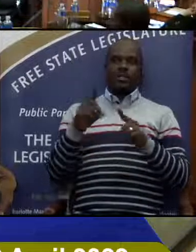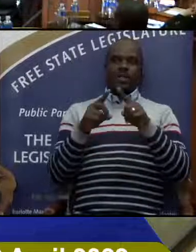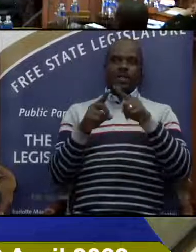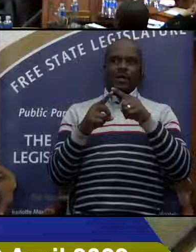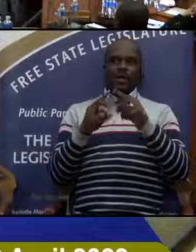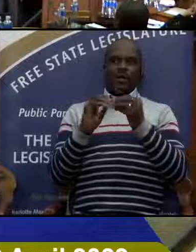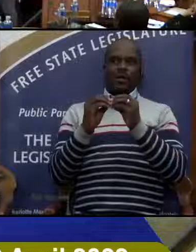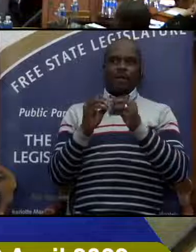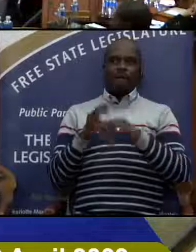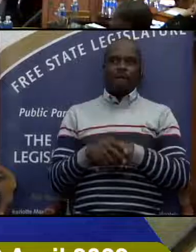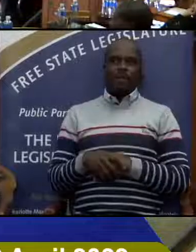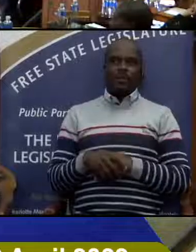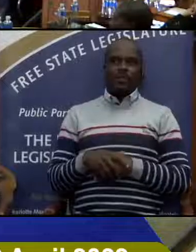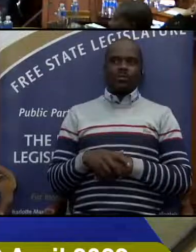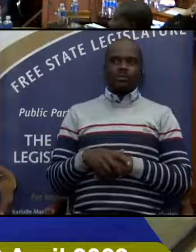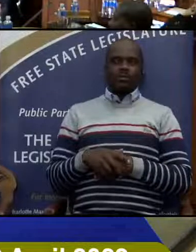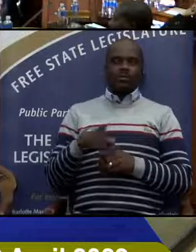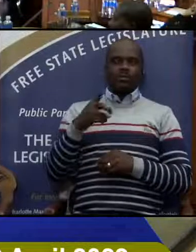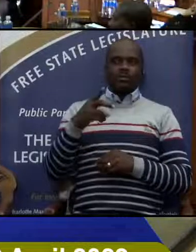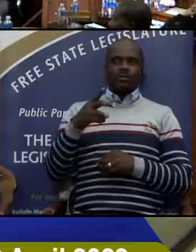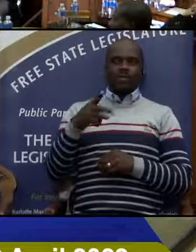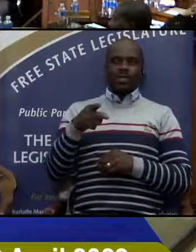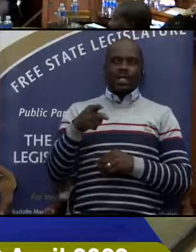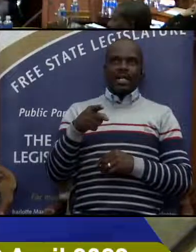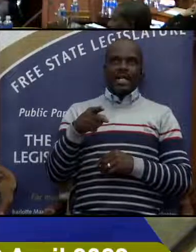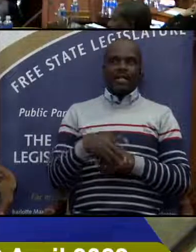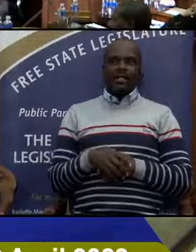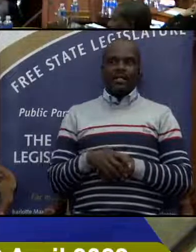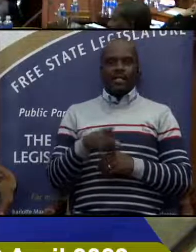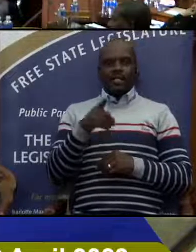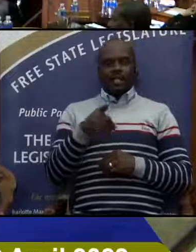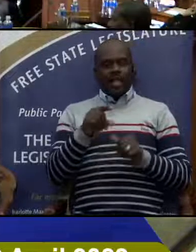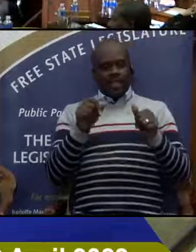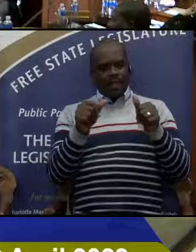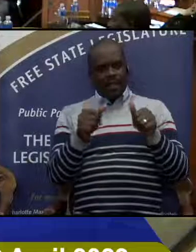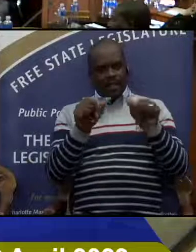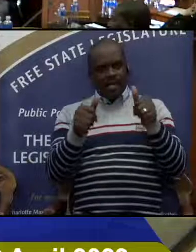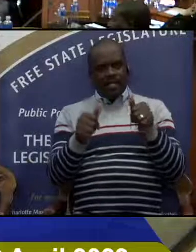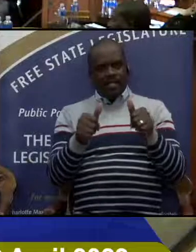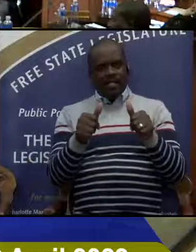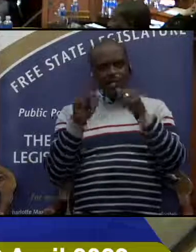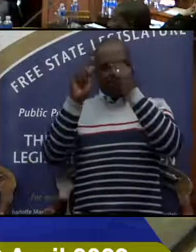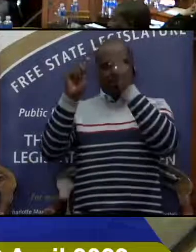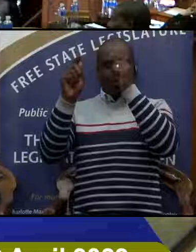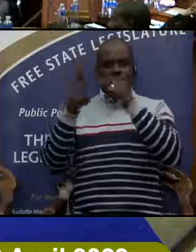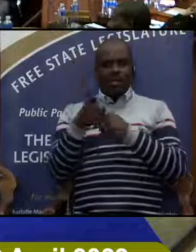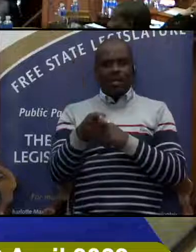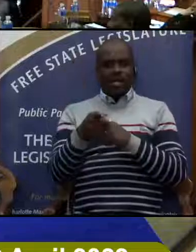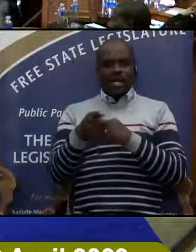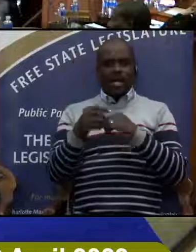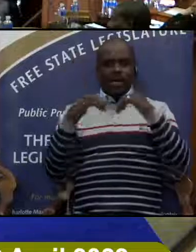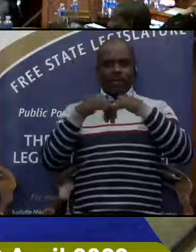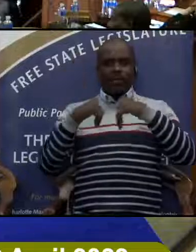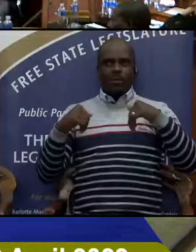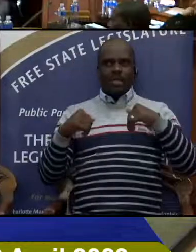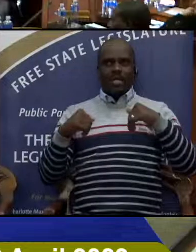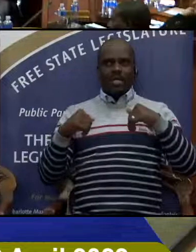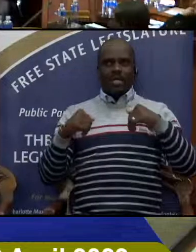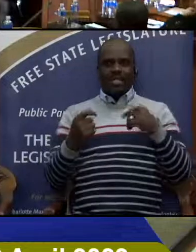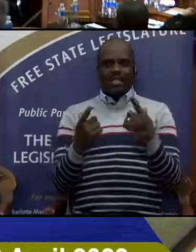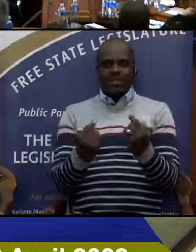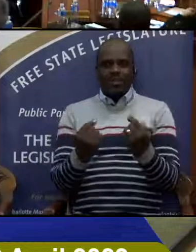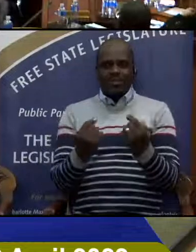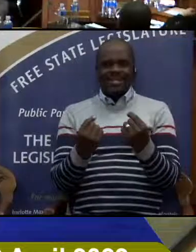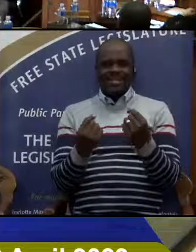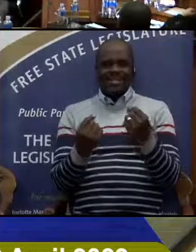Honourable Speaker, as a parliamentary for an honourable member wants to say that the public don't know anything or Black African